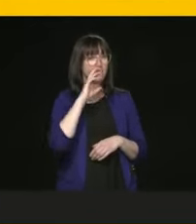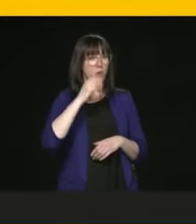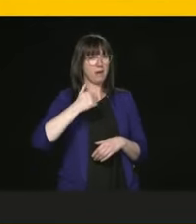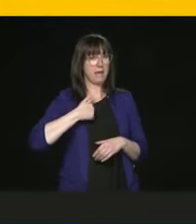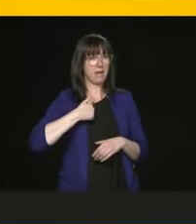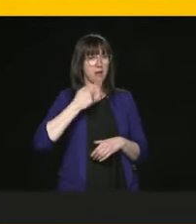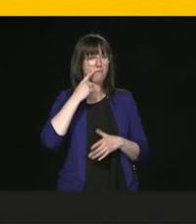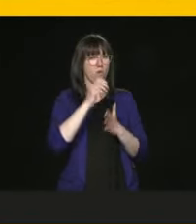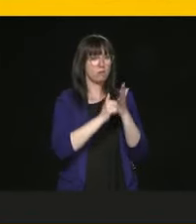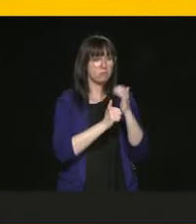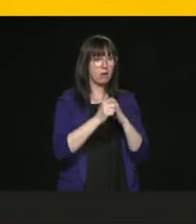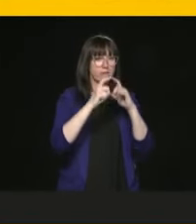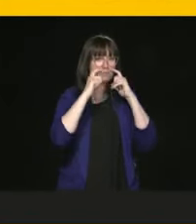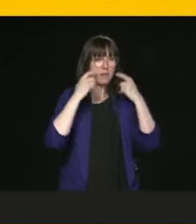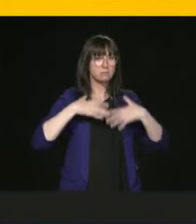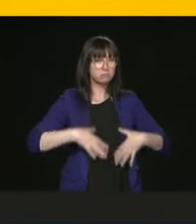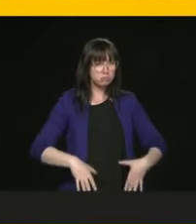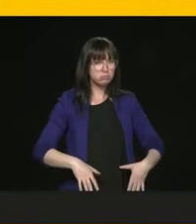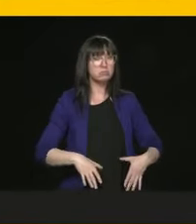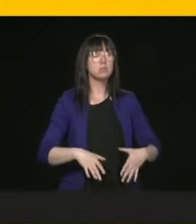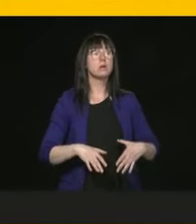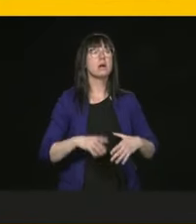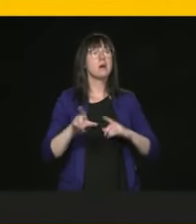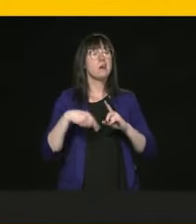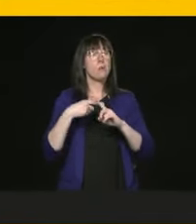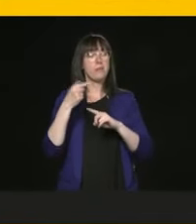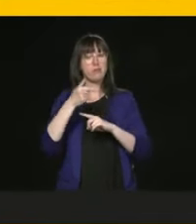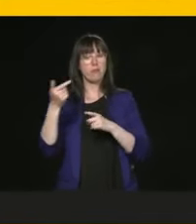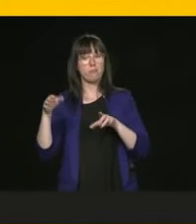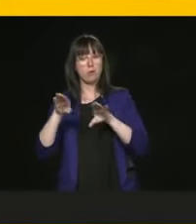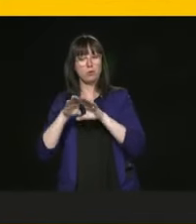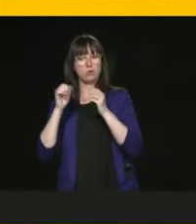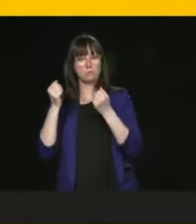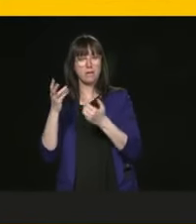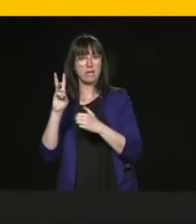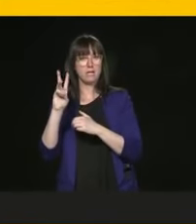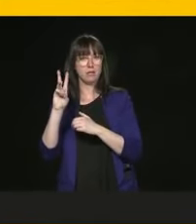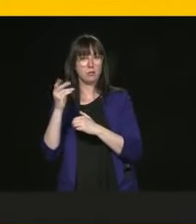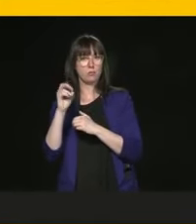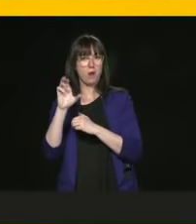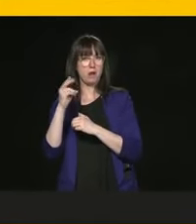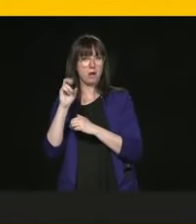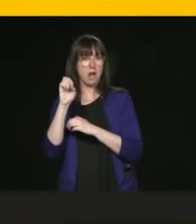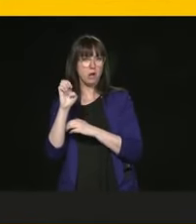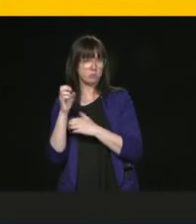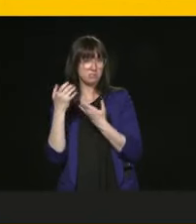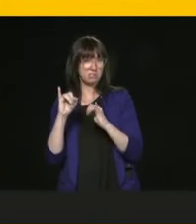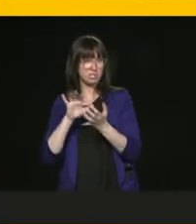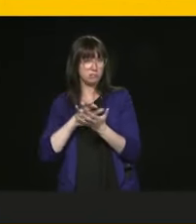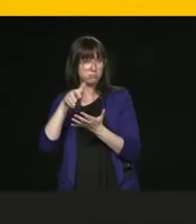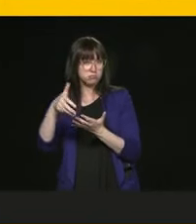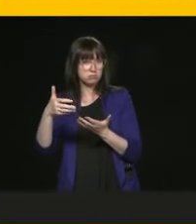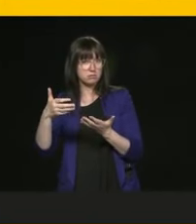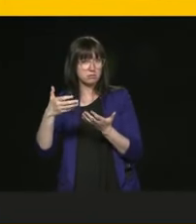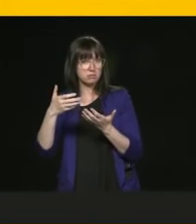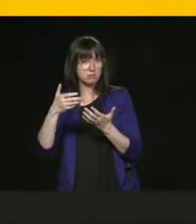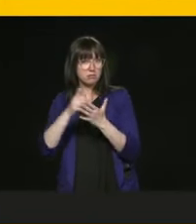PPE when the government closed so many of its warehouses across the country. Over the past weeks, we've